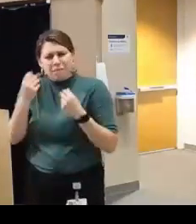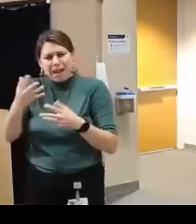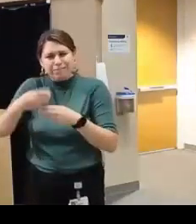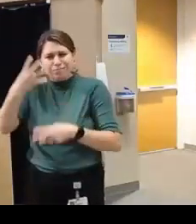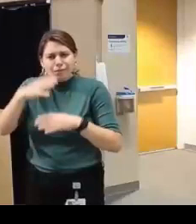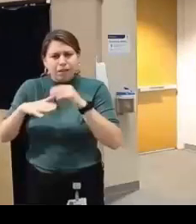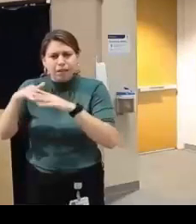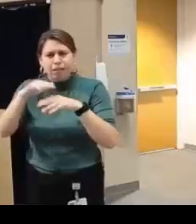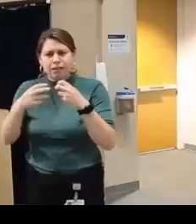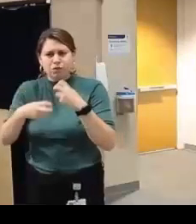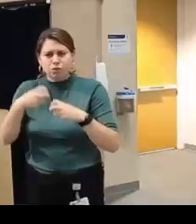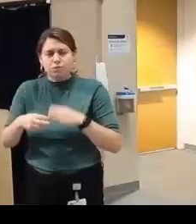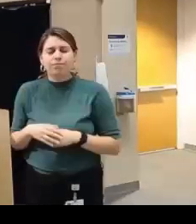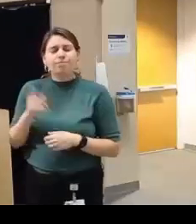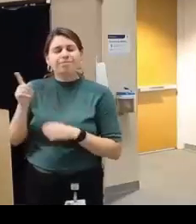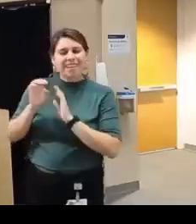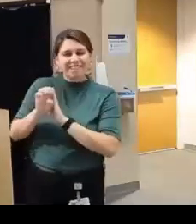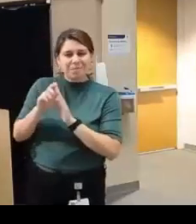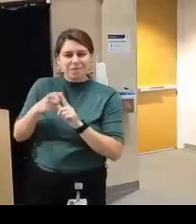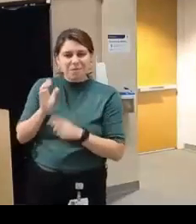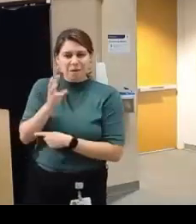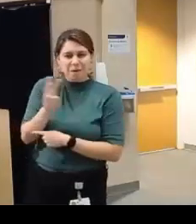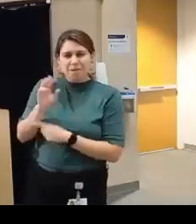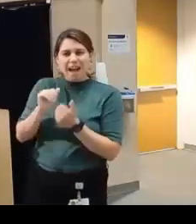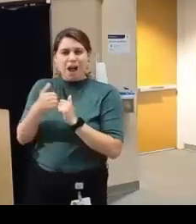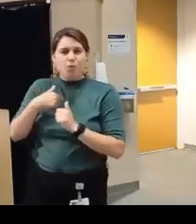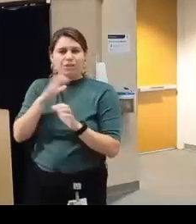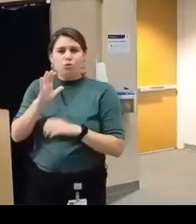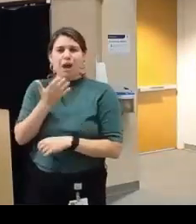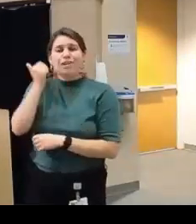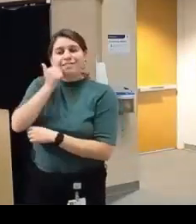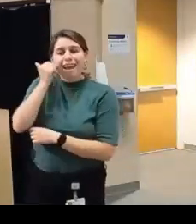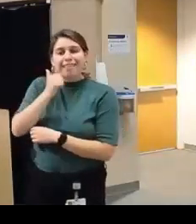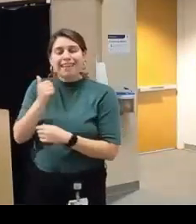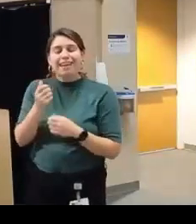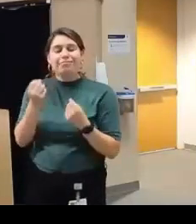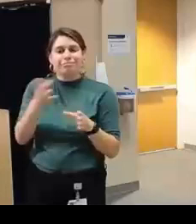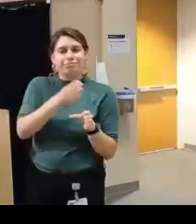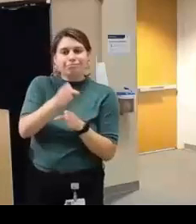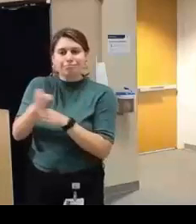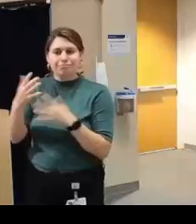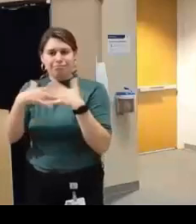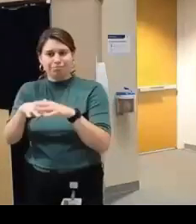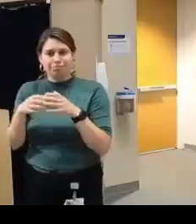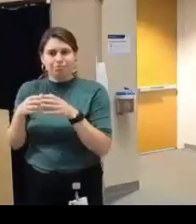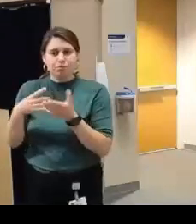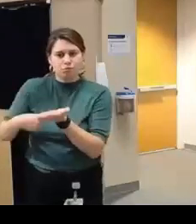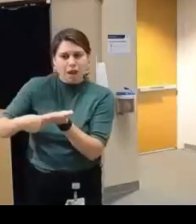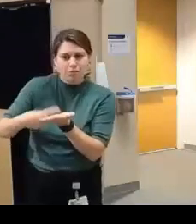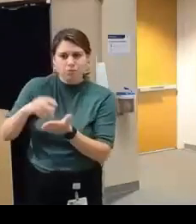just an example from our website of the way that we think about our daily interdisciplinary rounds, for example. Each team member has a task, and this flows